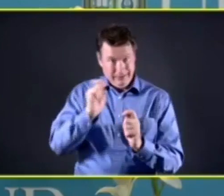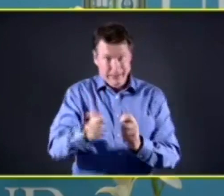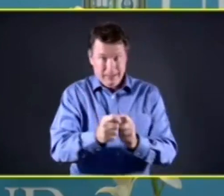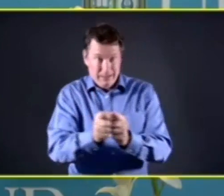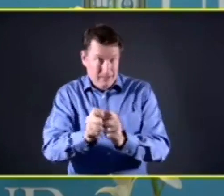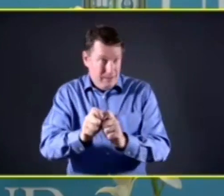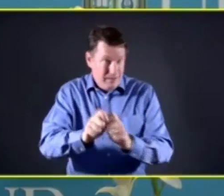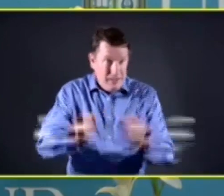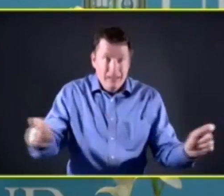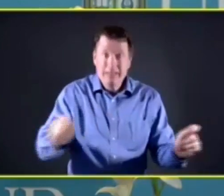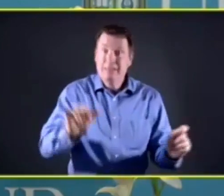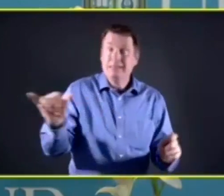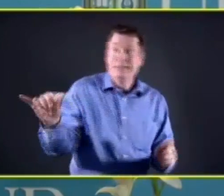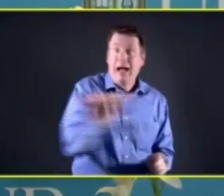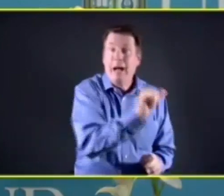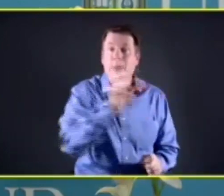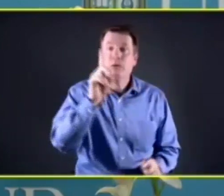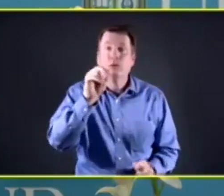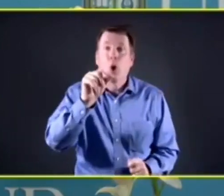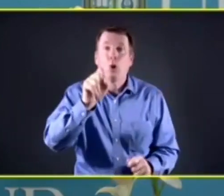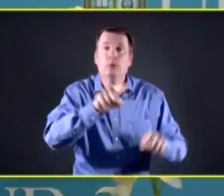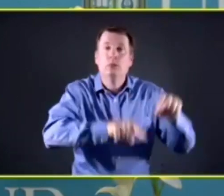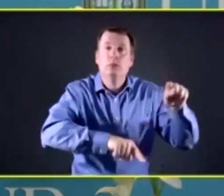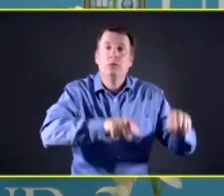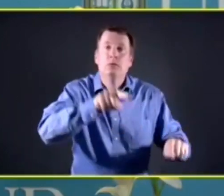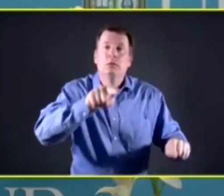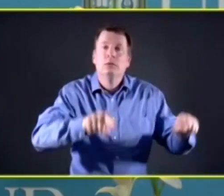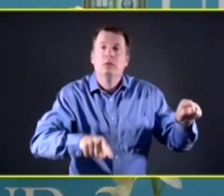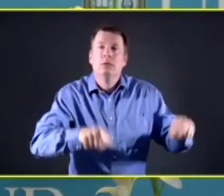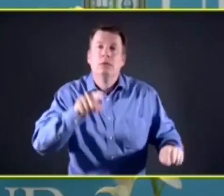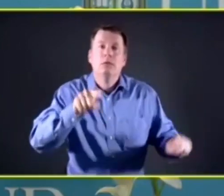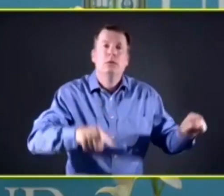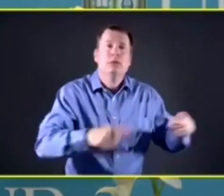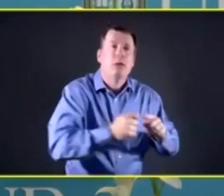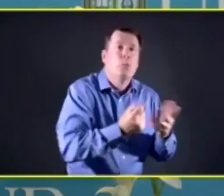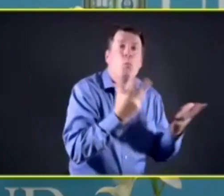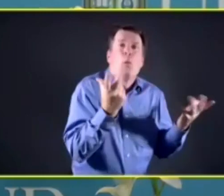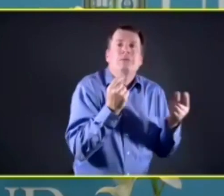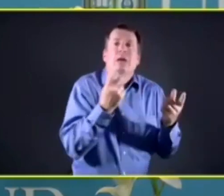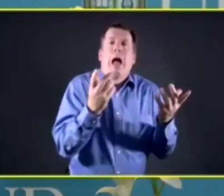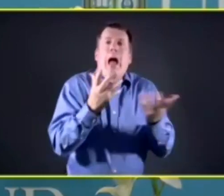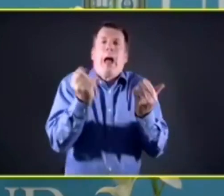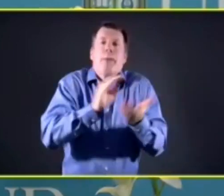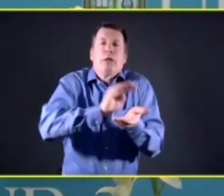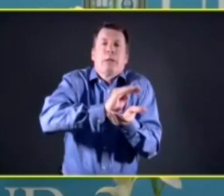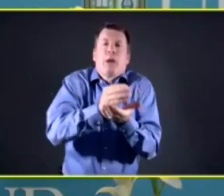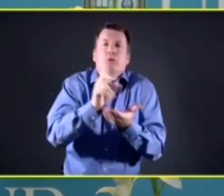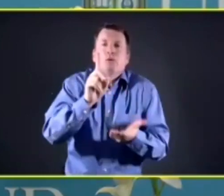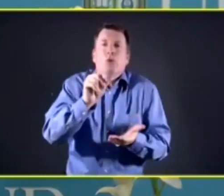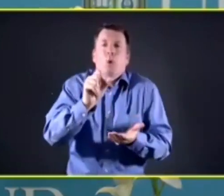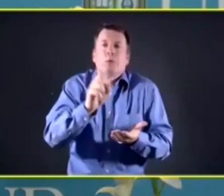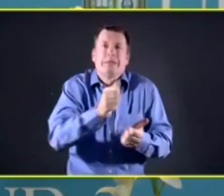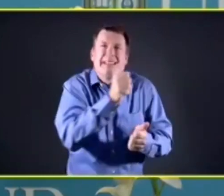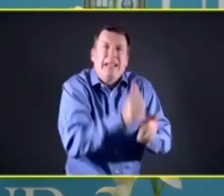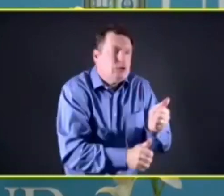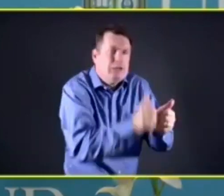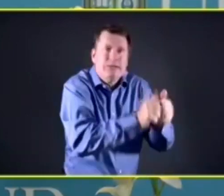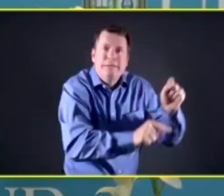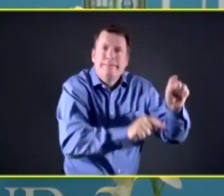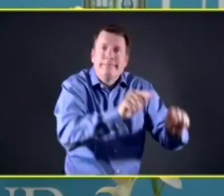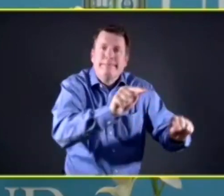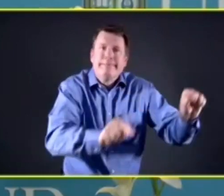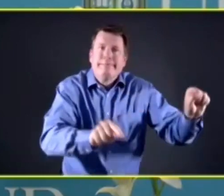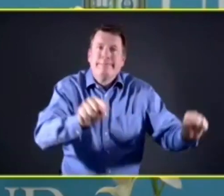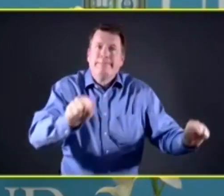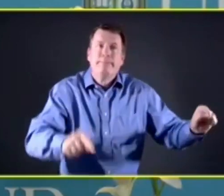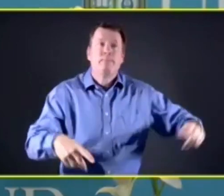jumbled. And when they got started in relation to their presentation and all that wasn't clear. They did a pretty good job of doing